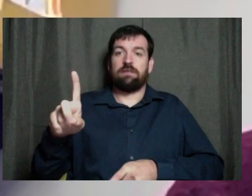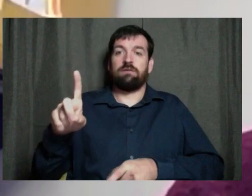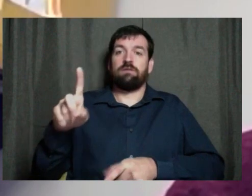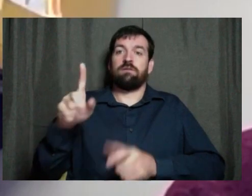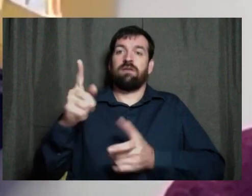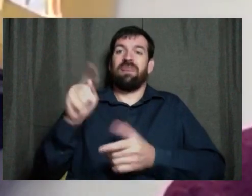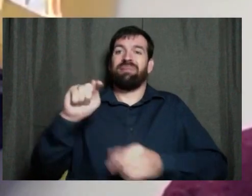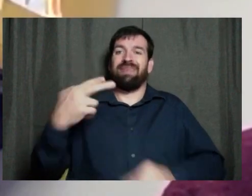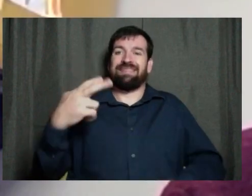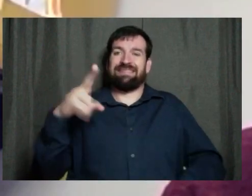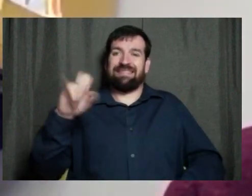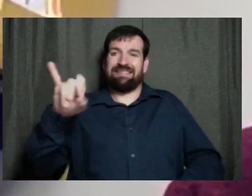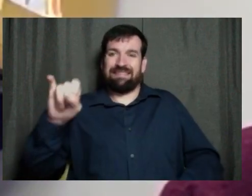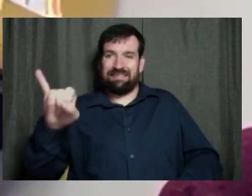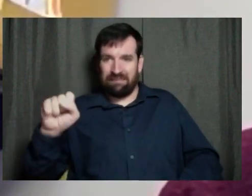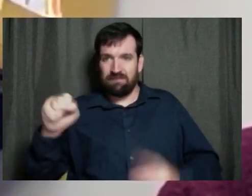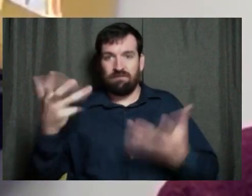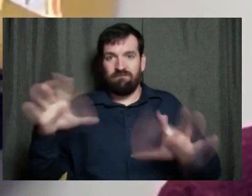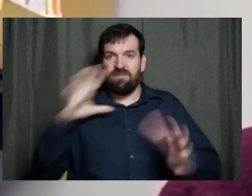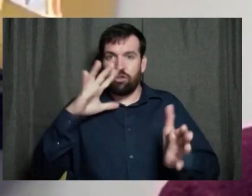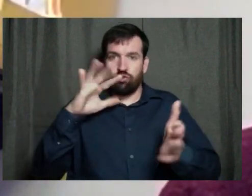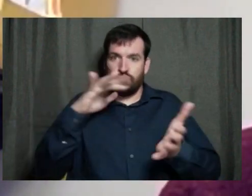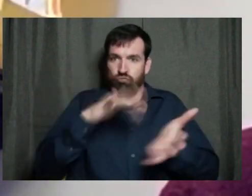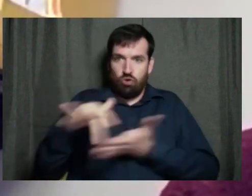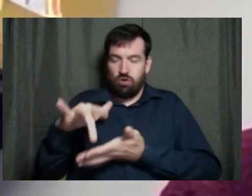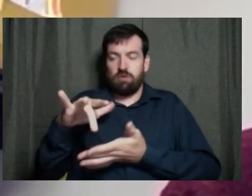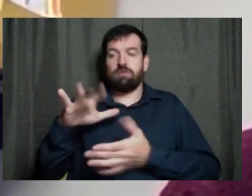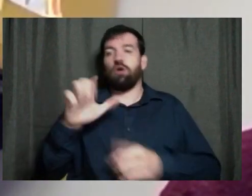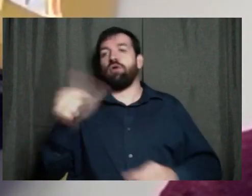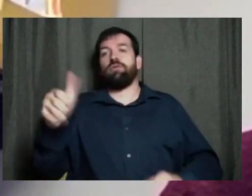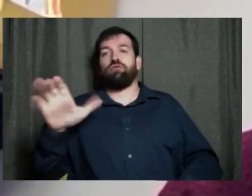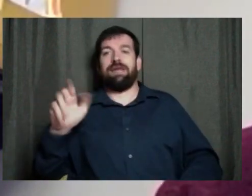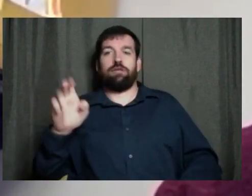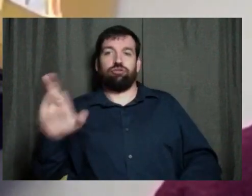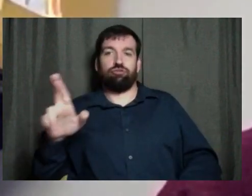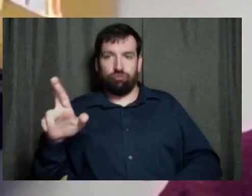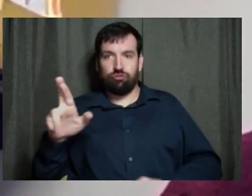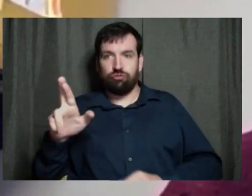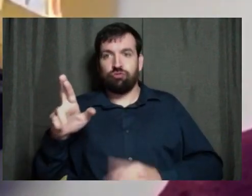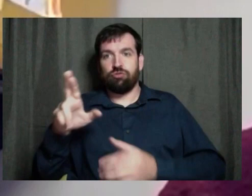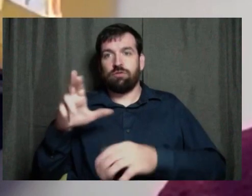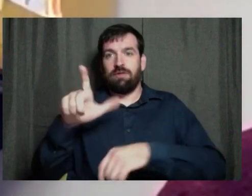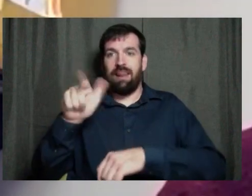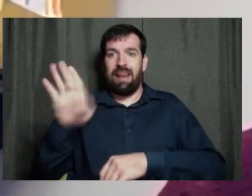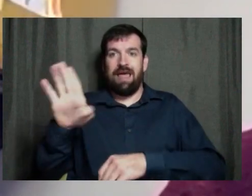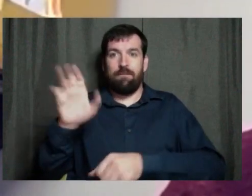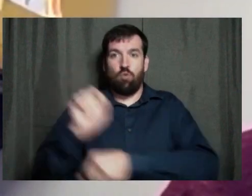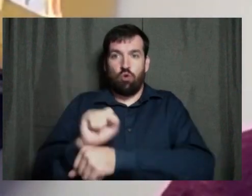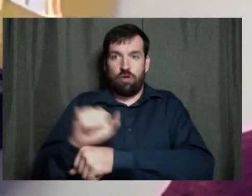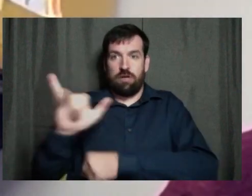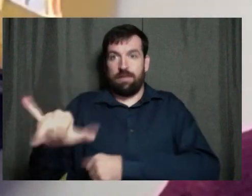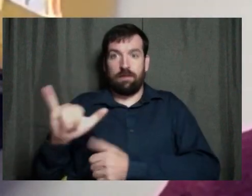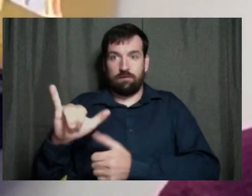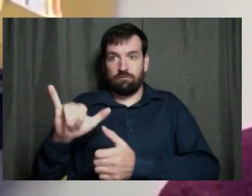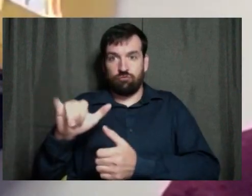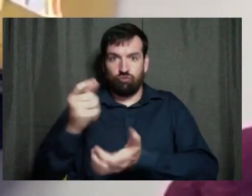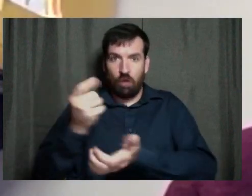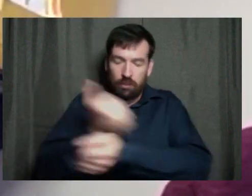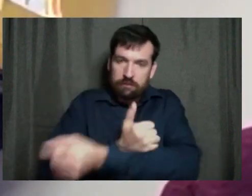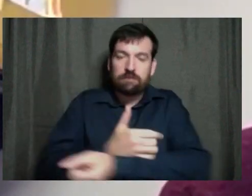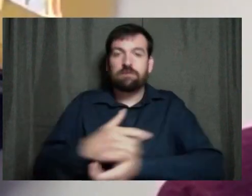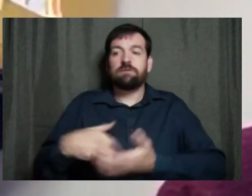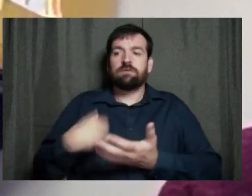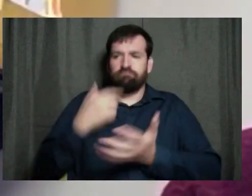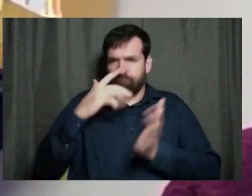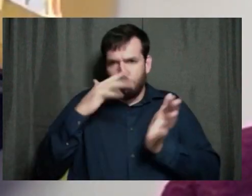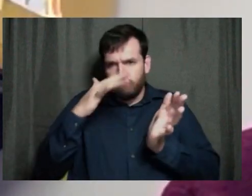and previously worked in another cancer research laboratory studying these drugs. So I read the literature that was out there about